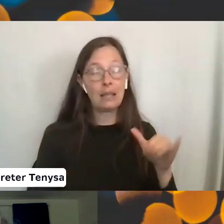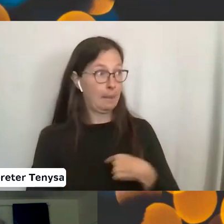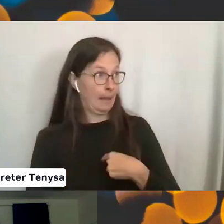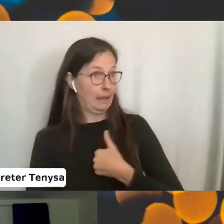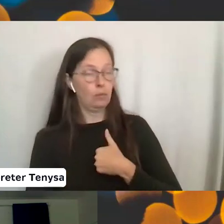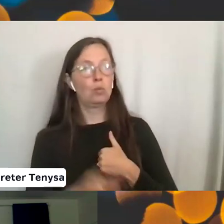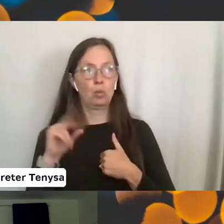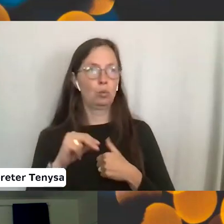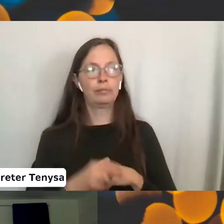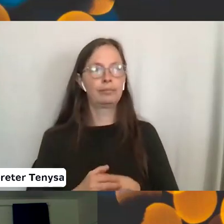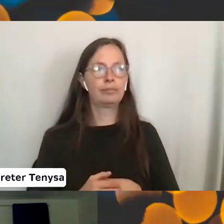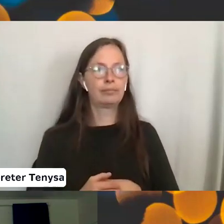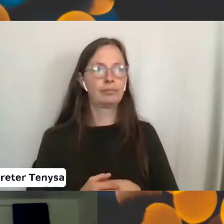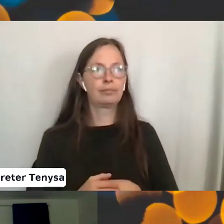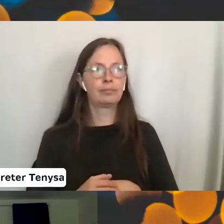No.